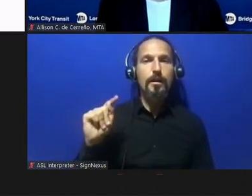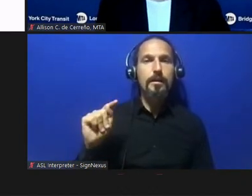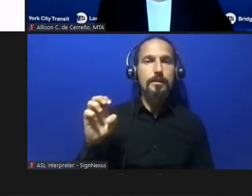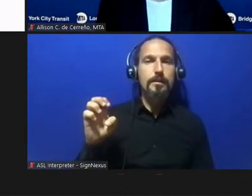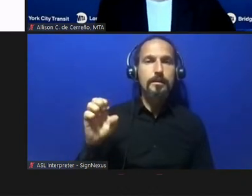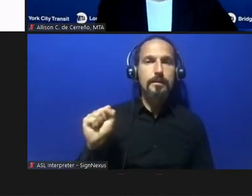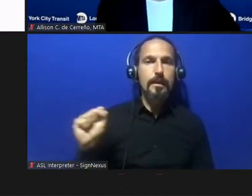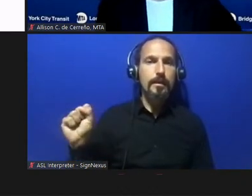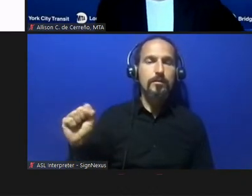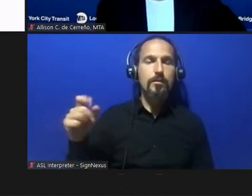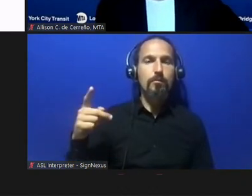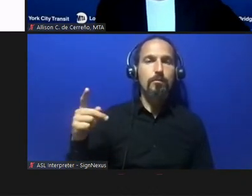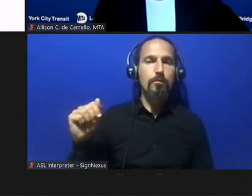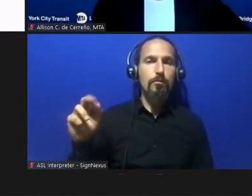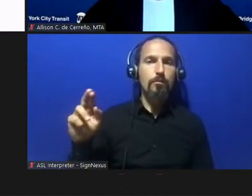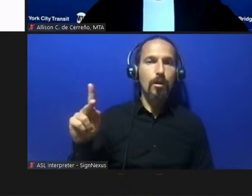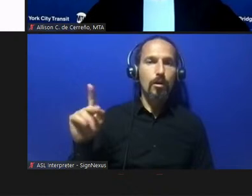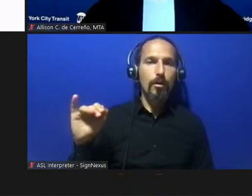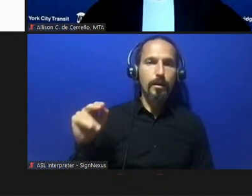harkin